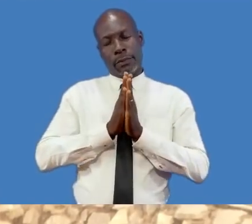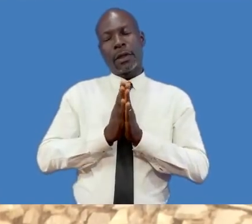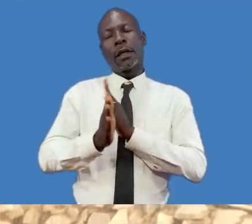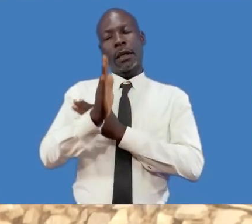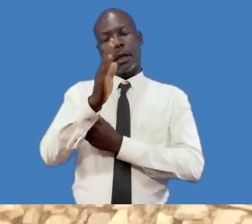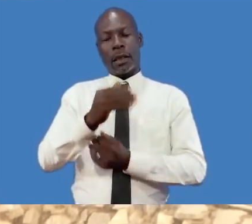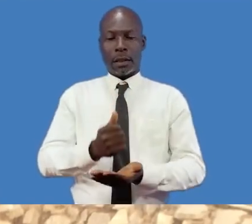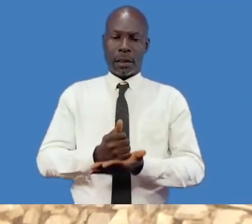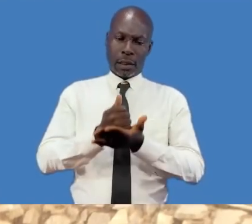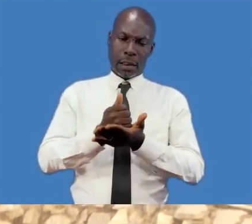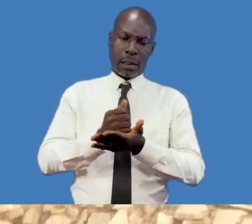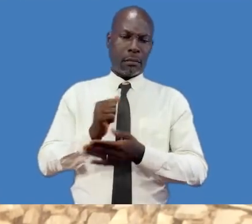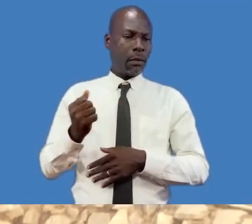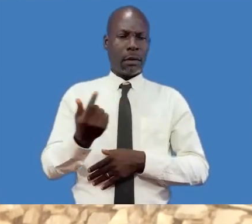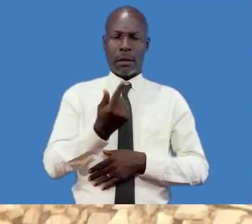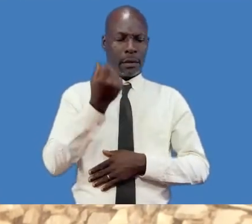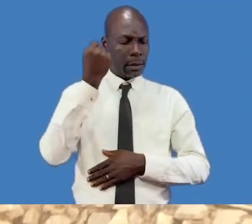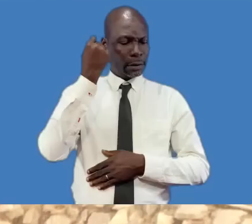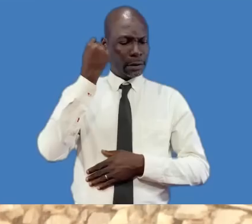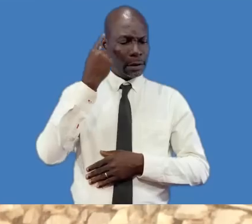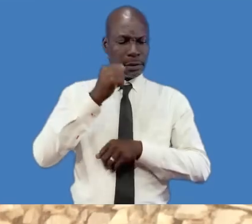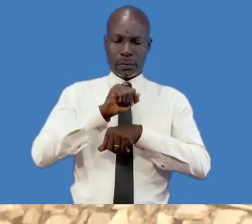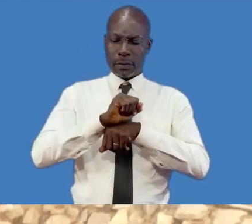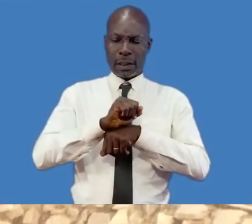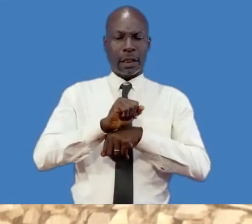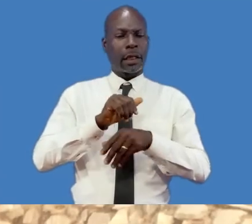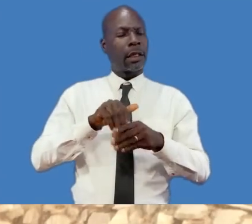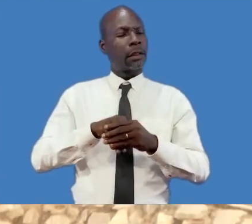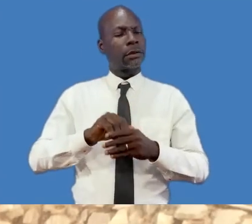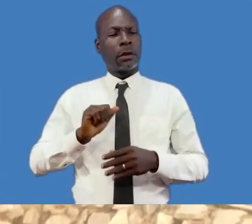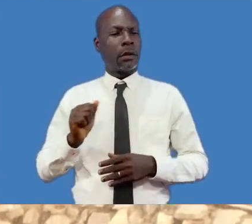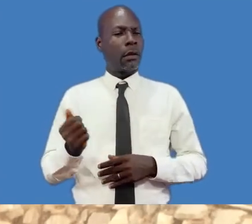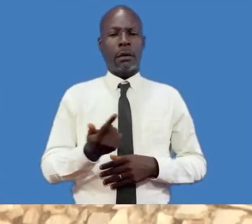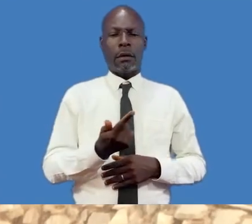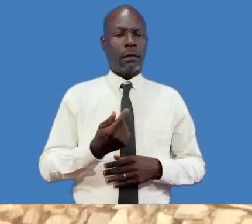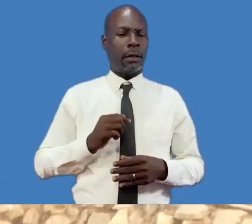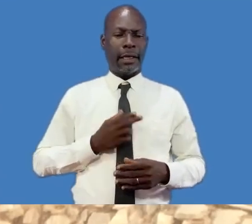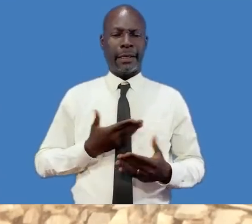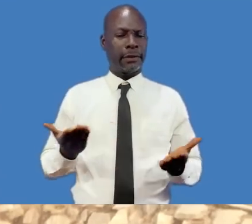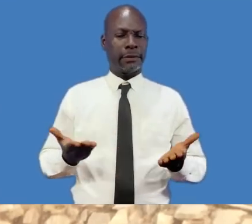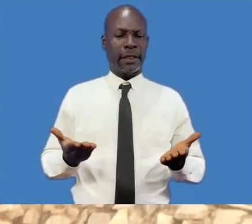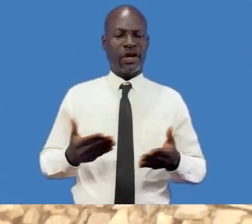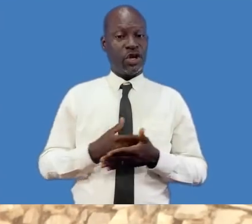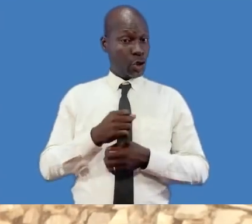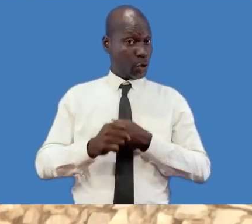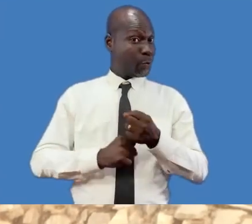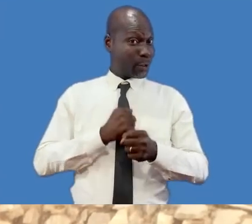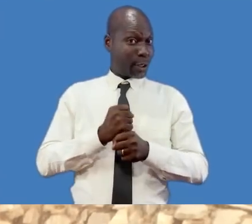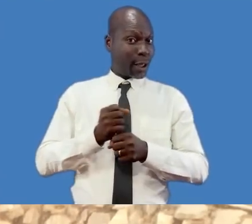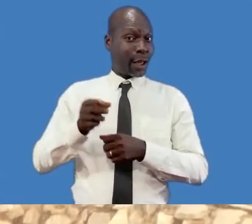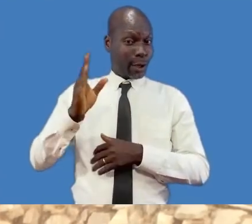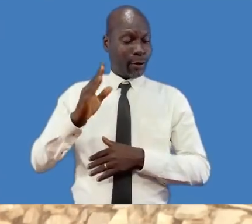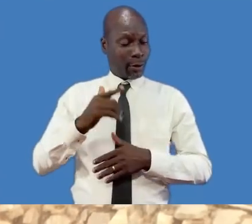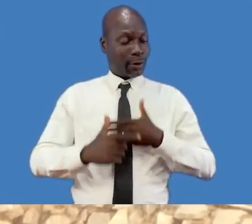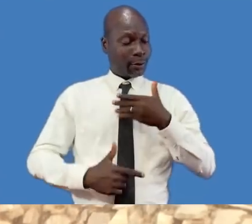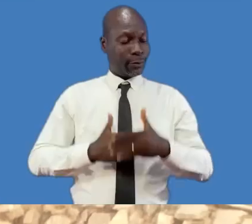ebe boa ama entiase etumi aye adwuma na afe foforo aye simi no. Onyankopon nam nadom so